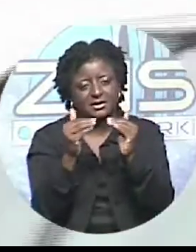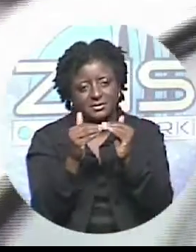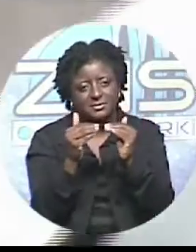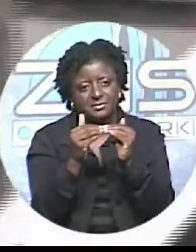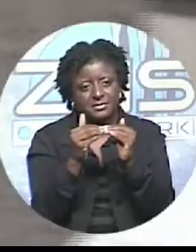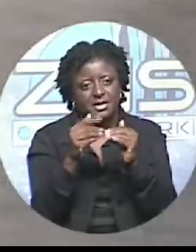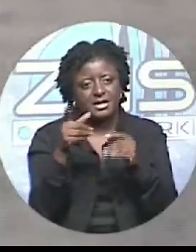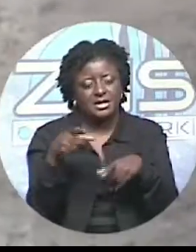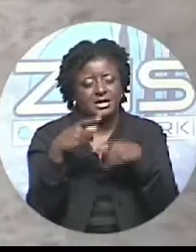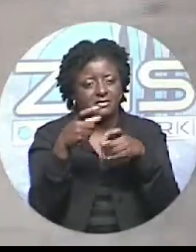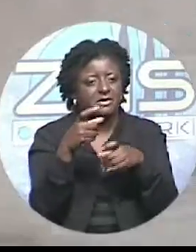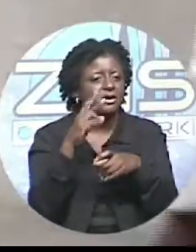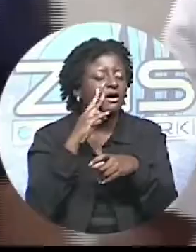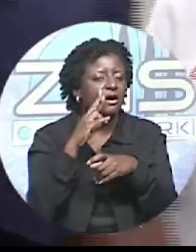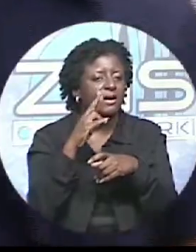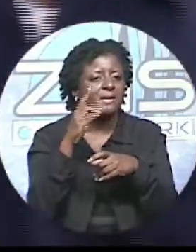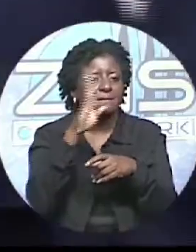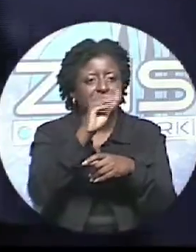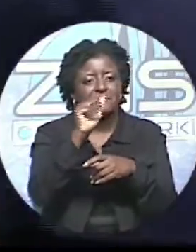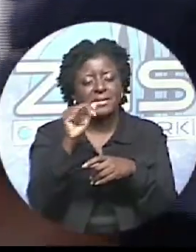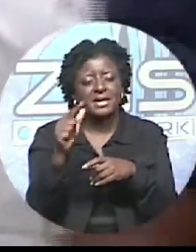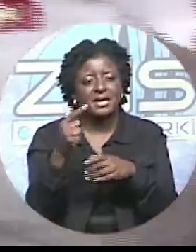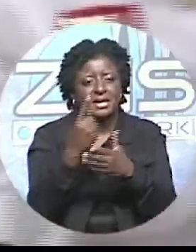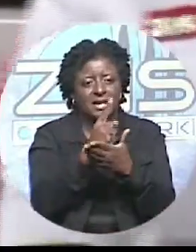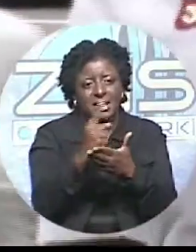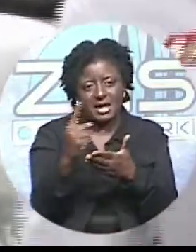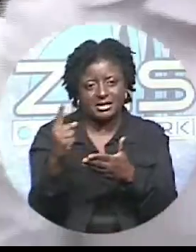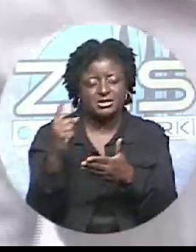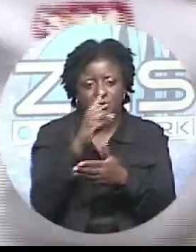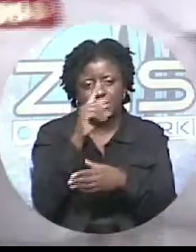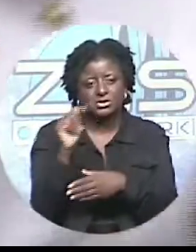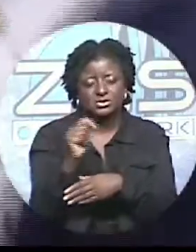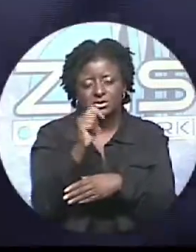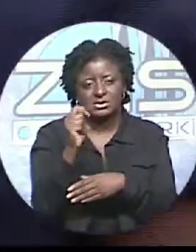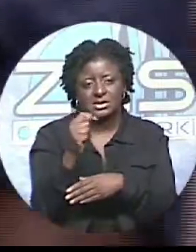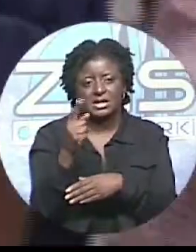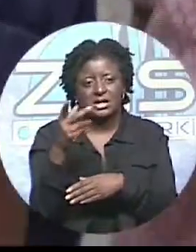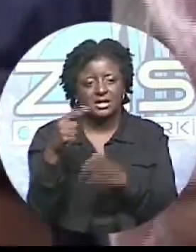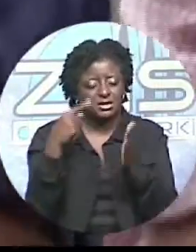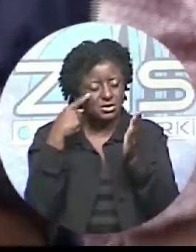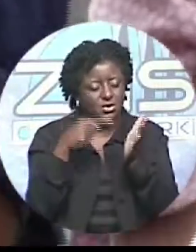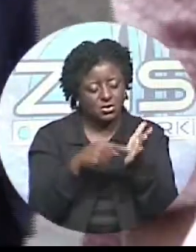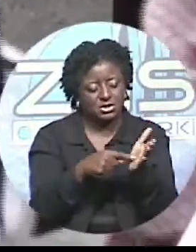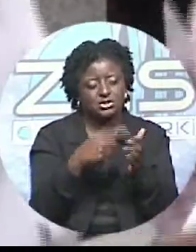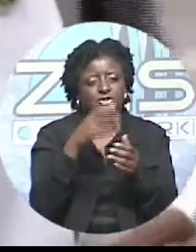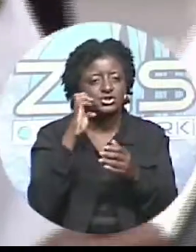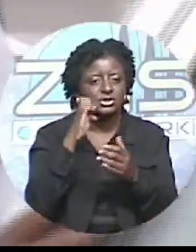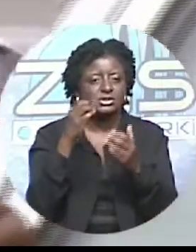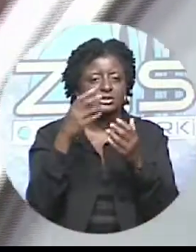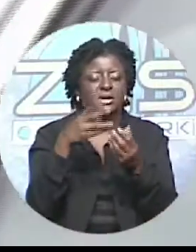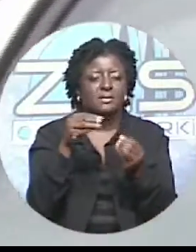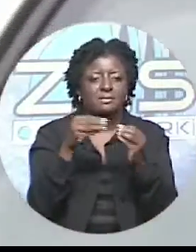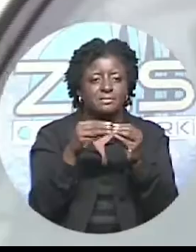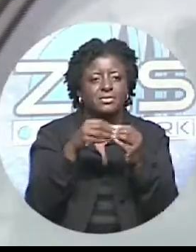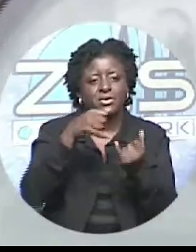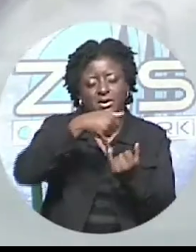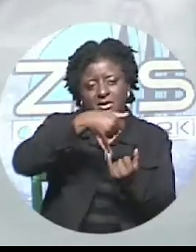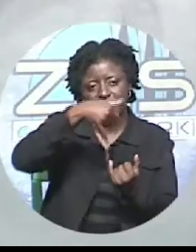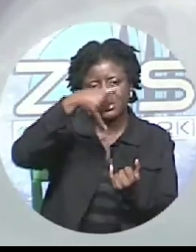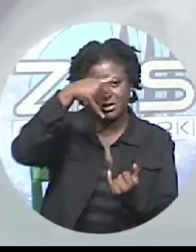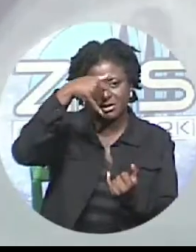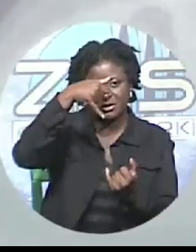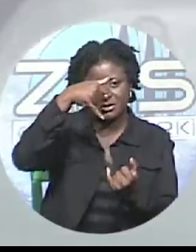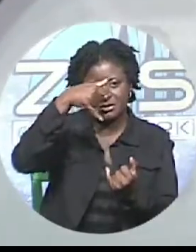granting Vasyli bail last Tuesday, Justice Stephen Isaacs noted that she had become much thinner since he had last seen her. He noted that death while in